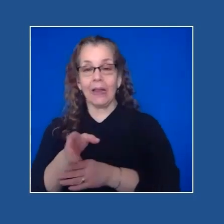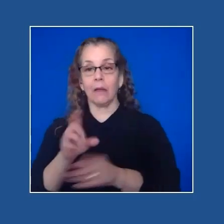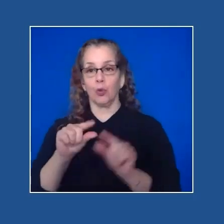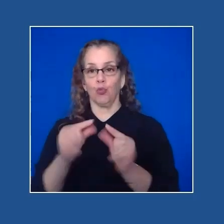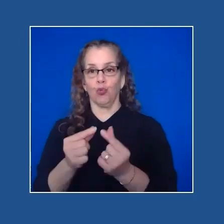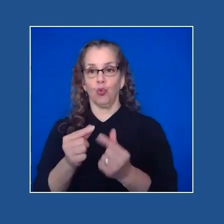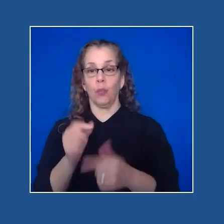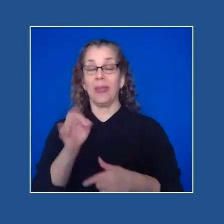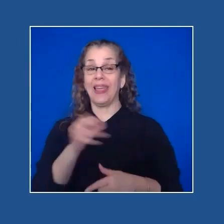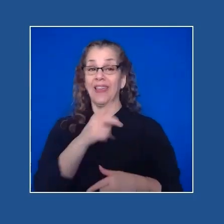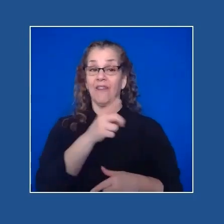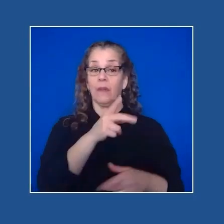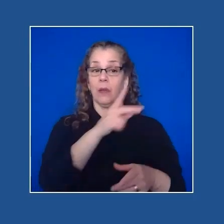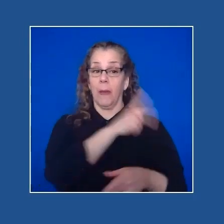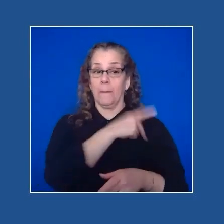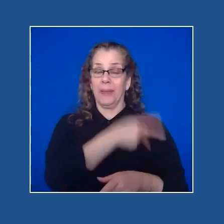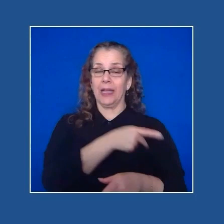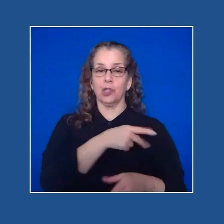then